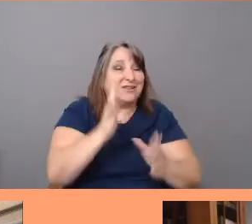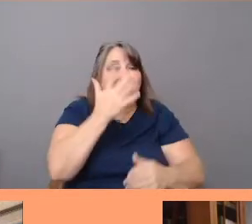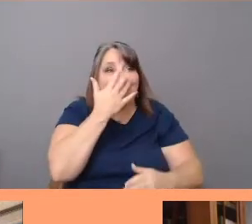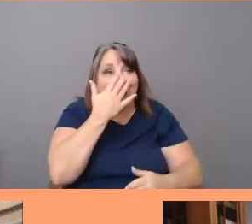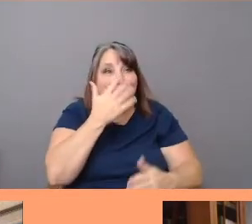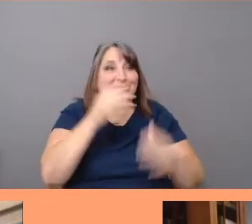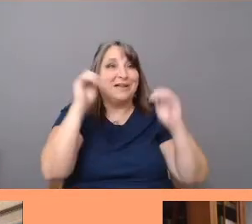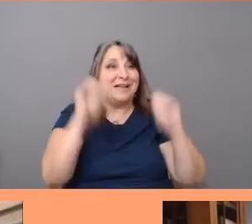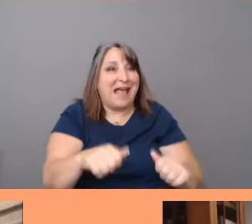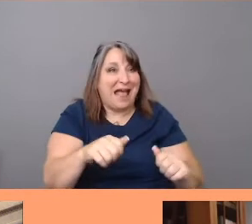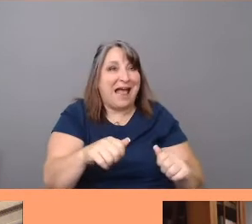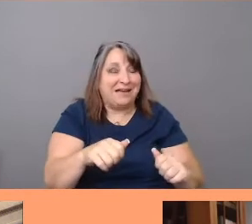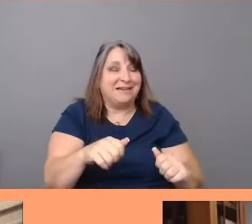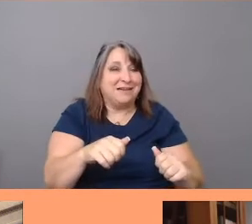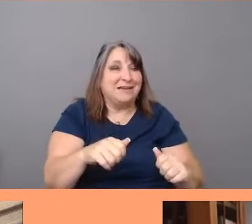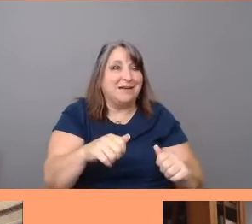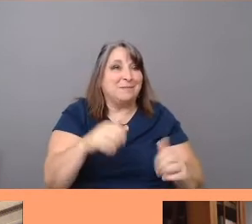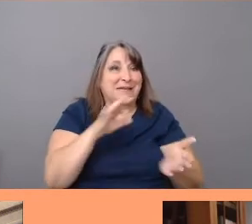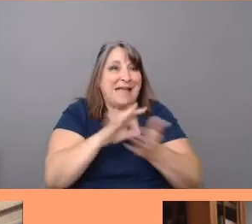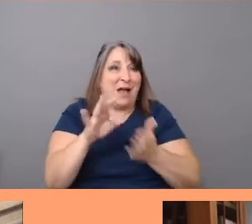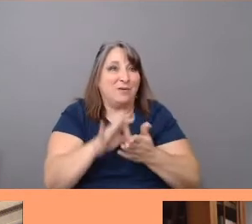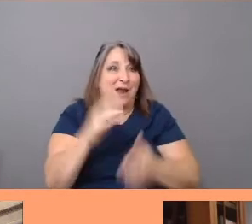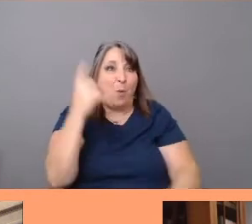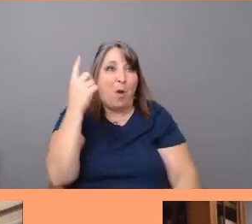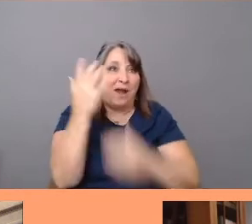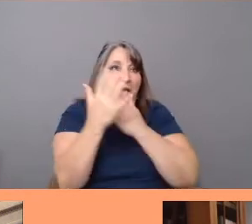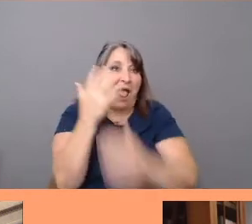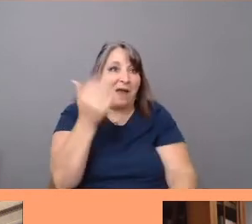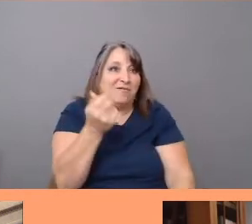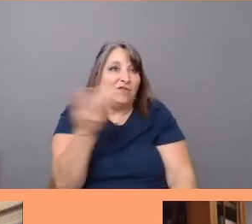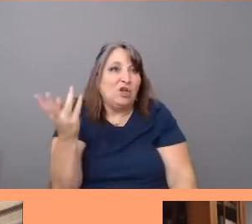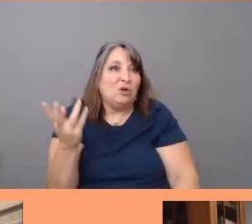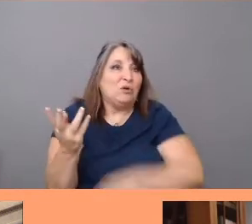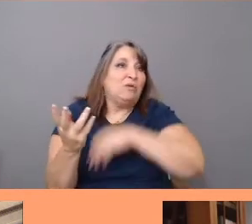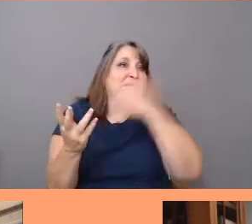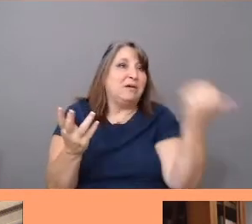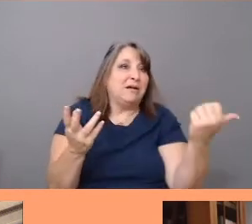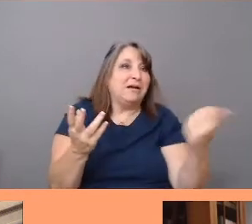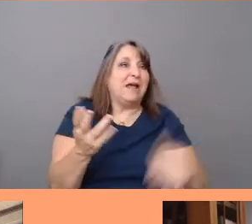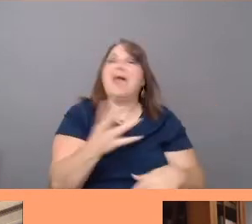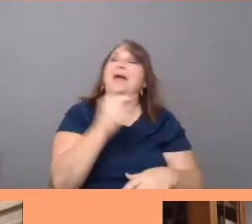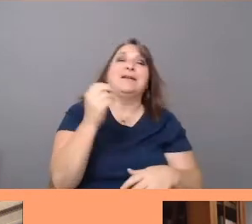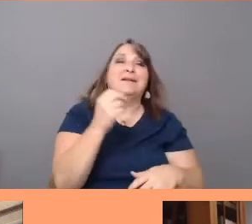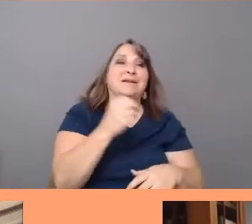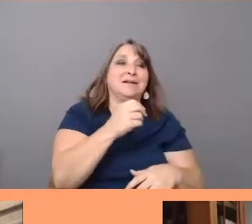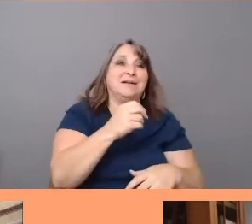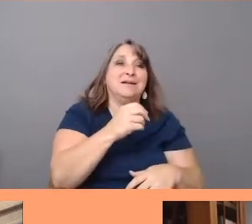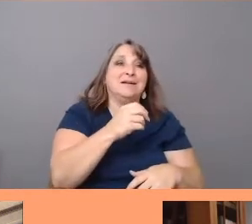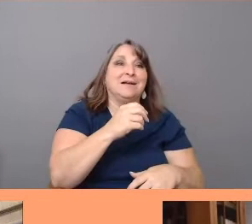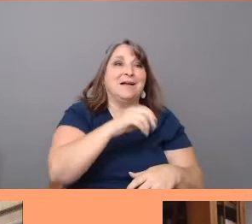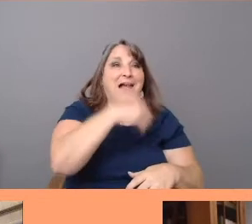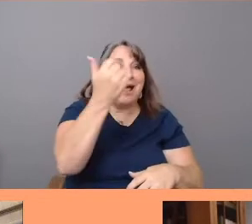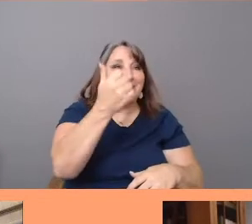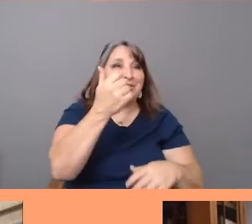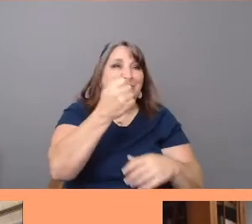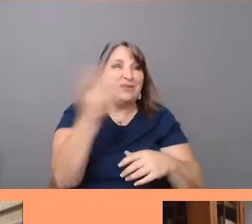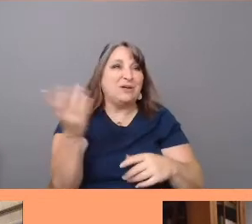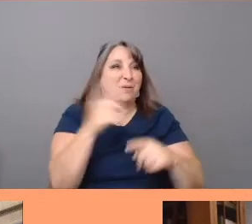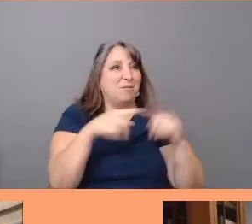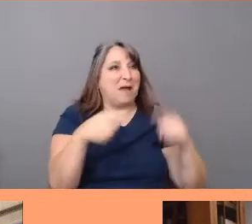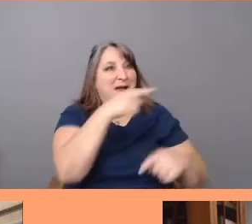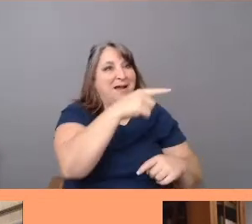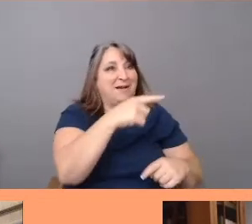and gatekeepers of color can be counted on the other hand is no longer a system that is acceptable or that works for us. So how do we go